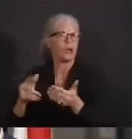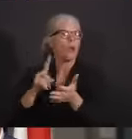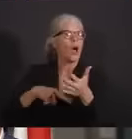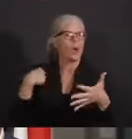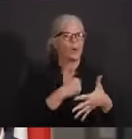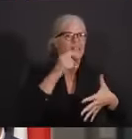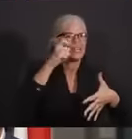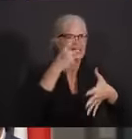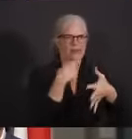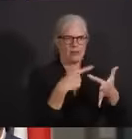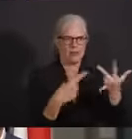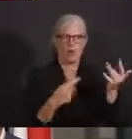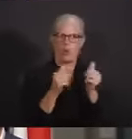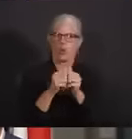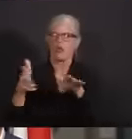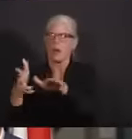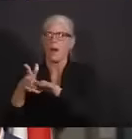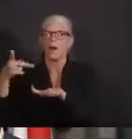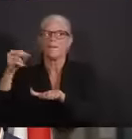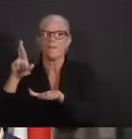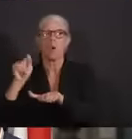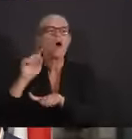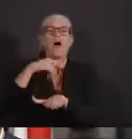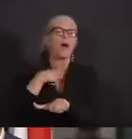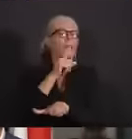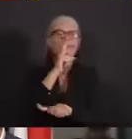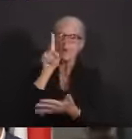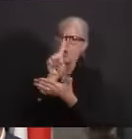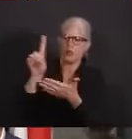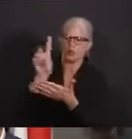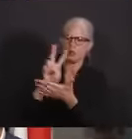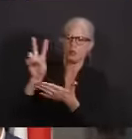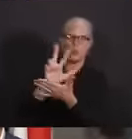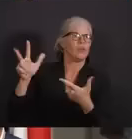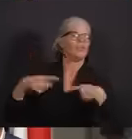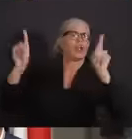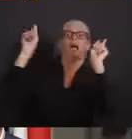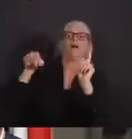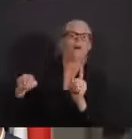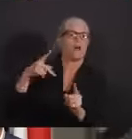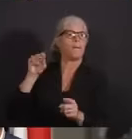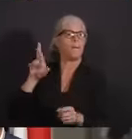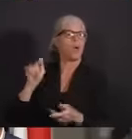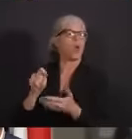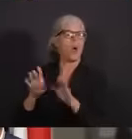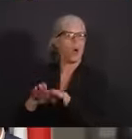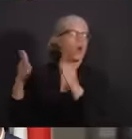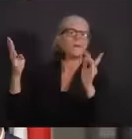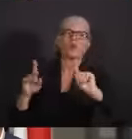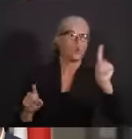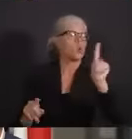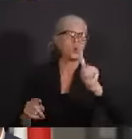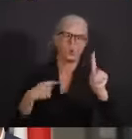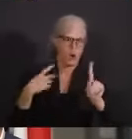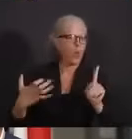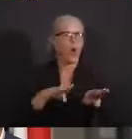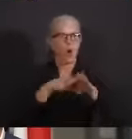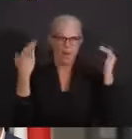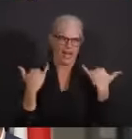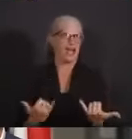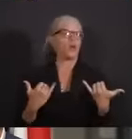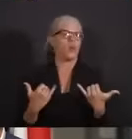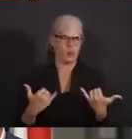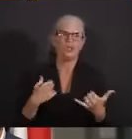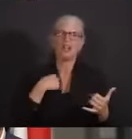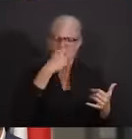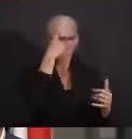You know, to say like, oh, it's going to be weeks for a port, no, that doesn't work. Okay, we got to get it open. And I think they're of the same mind, and I think